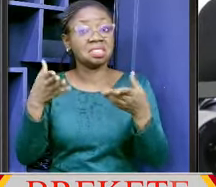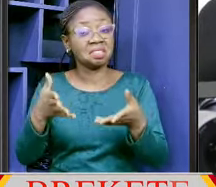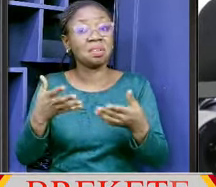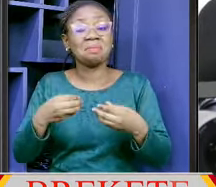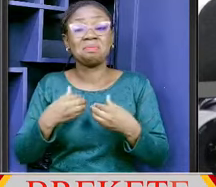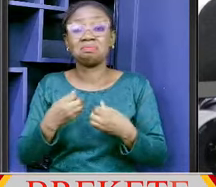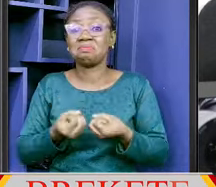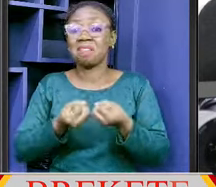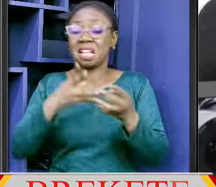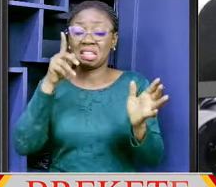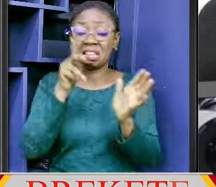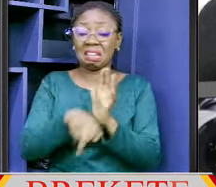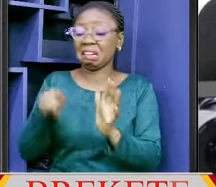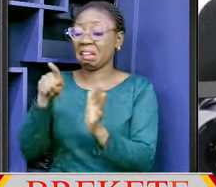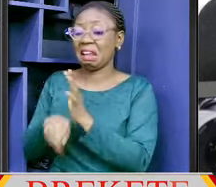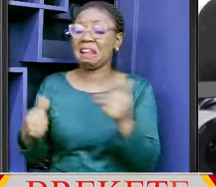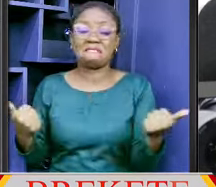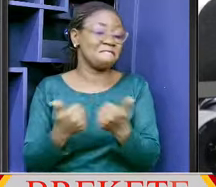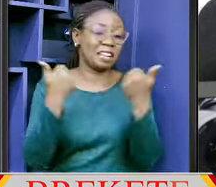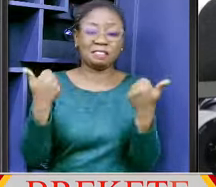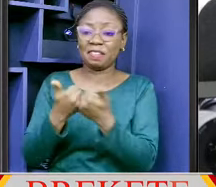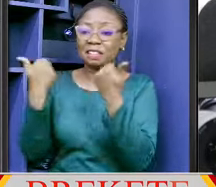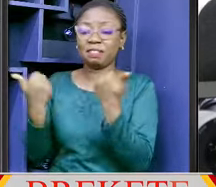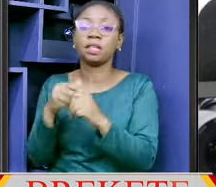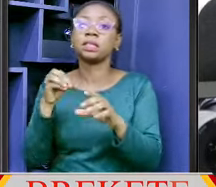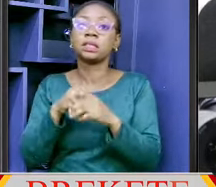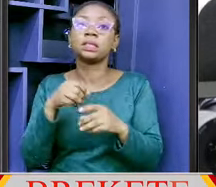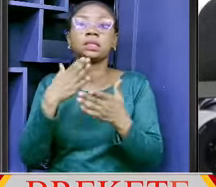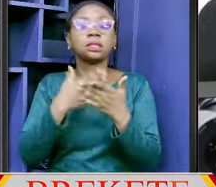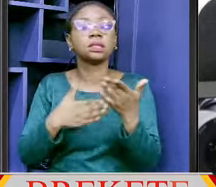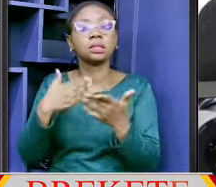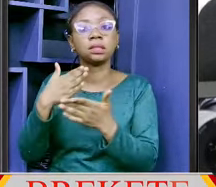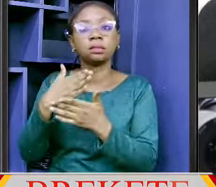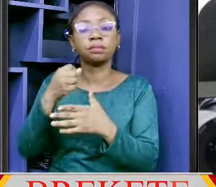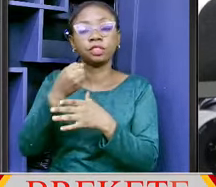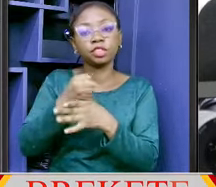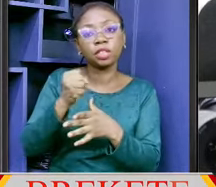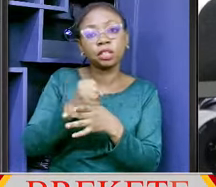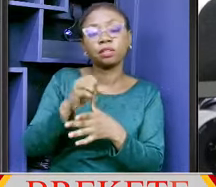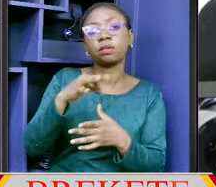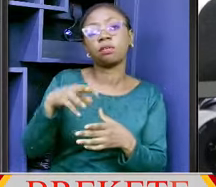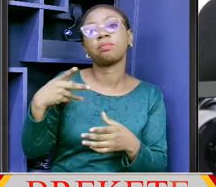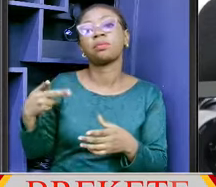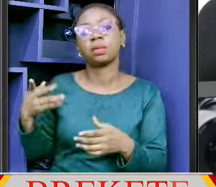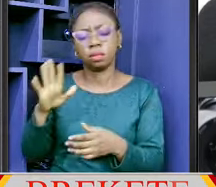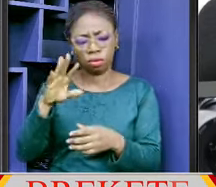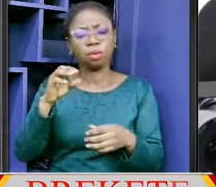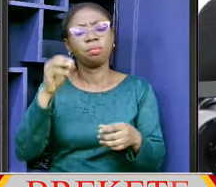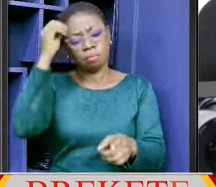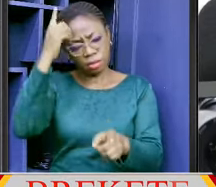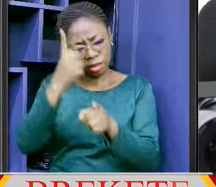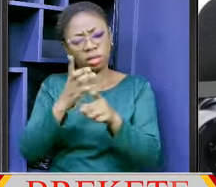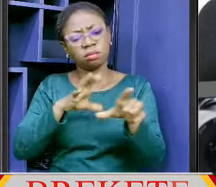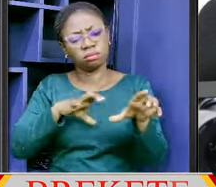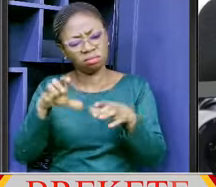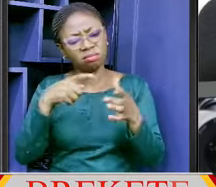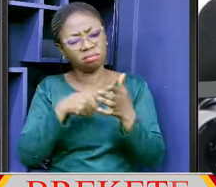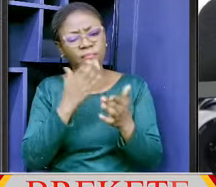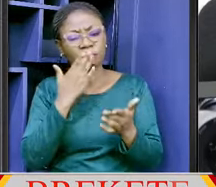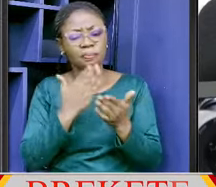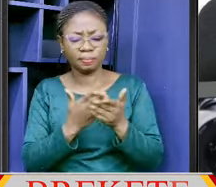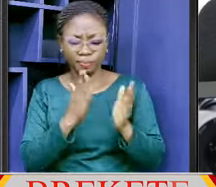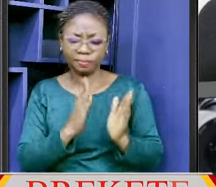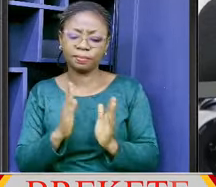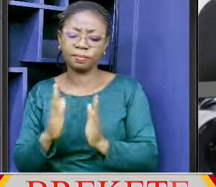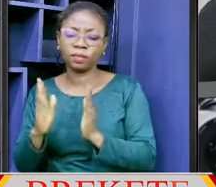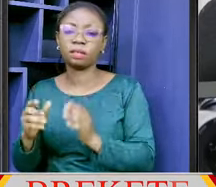lot of problem in fighting, in sharing of property. But your brother do it in this manner that I should thank my brother. I said,